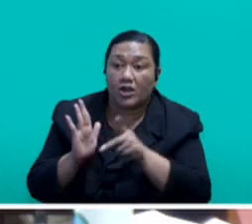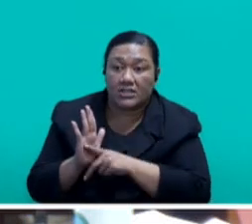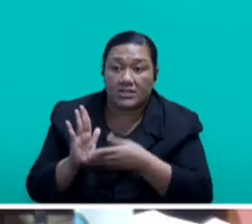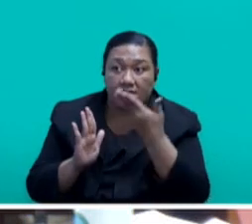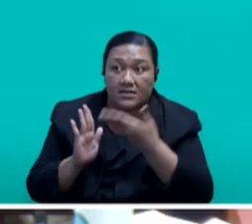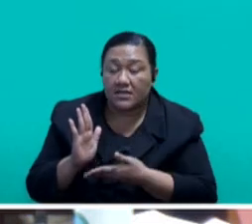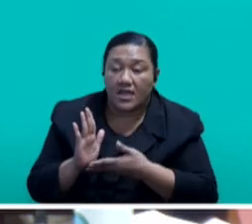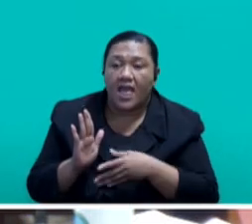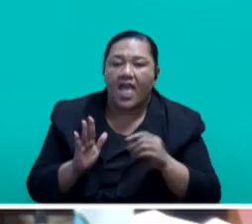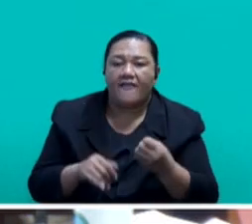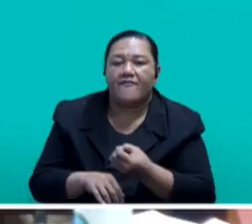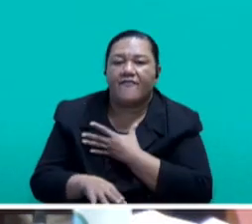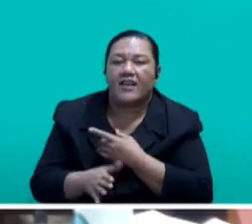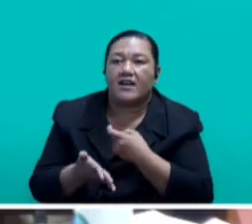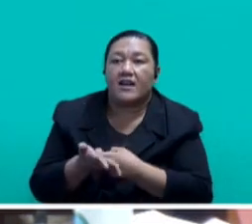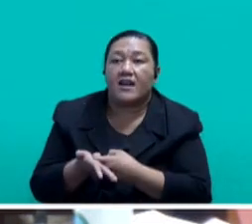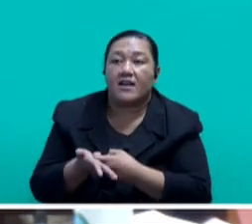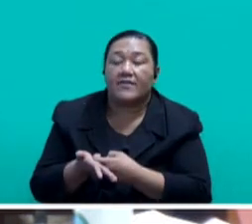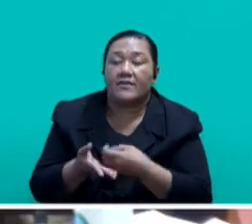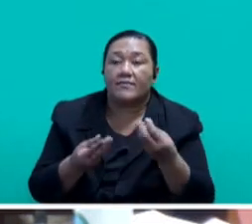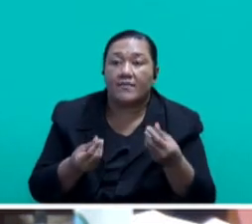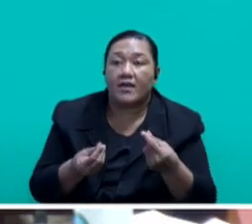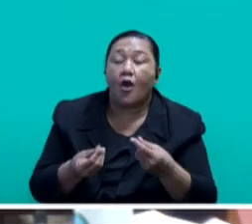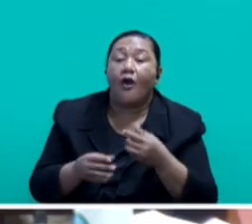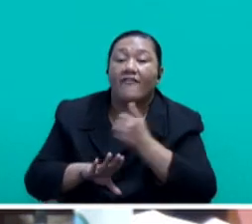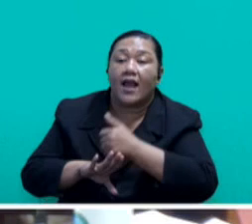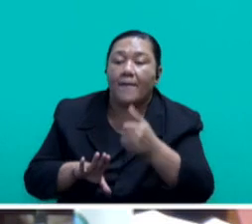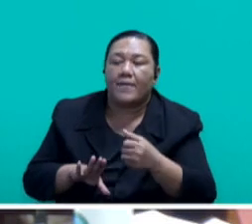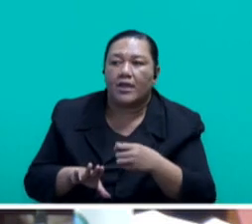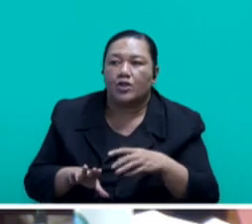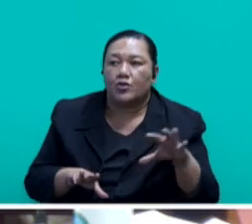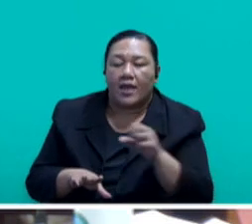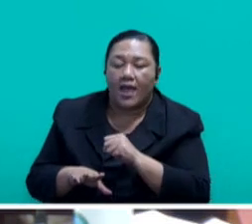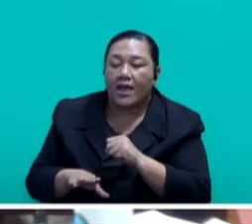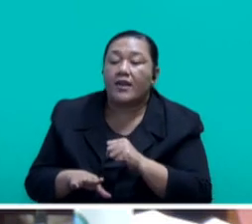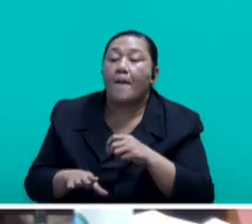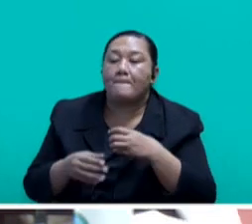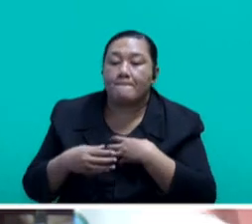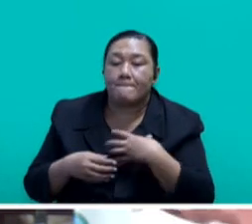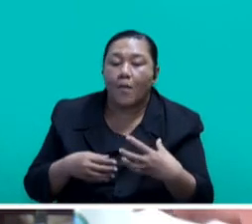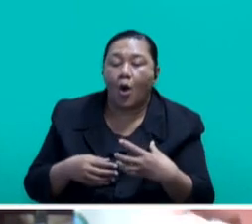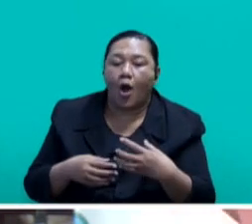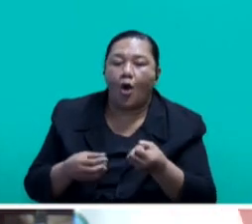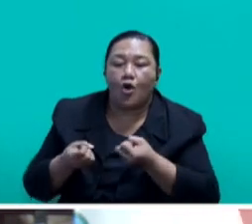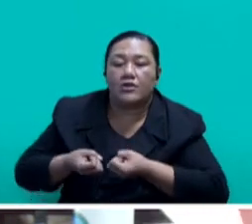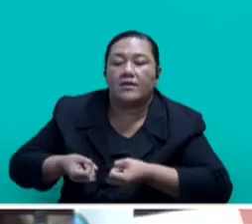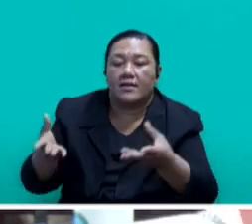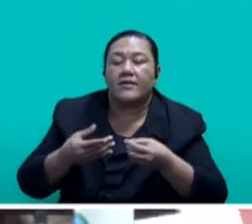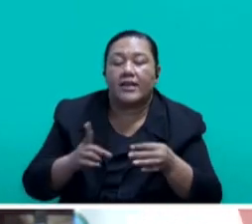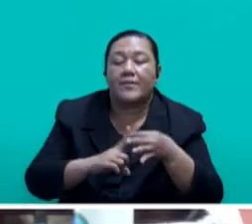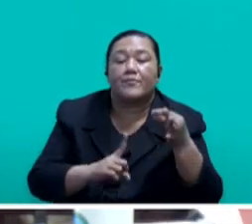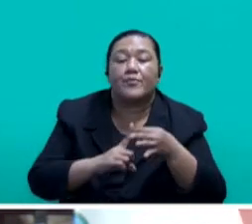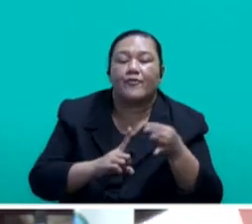the revenue potential of government to get more in order to deliver or improve service delivery to